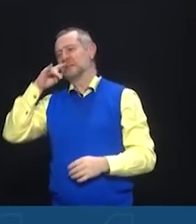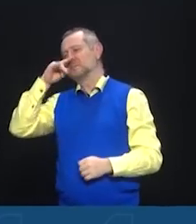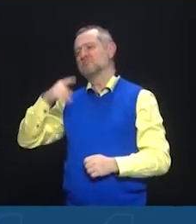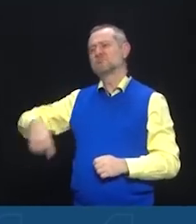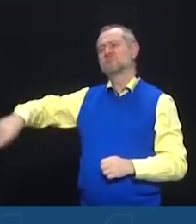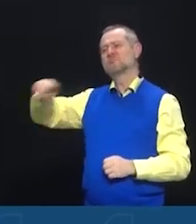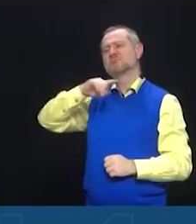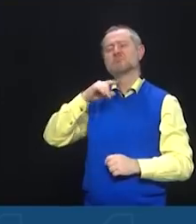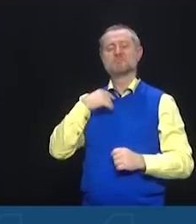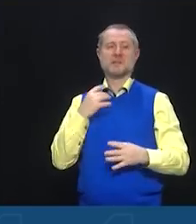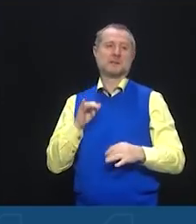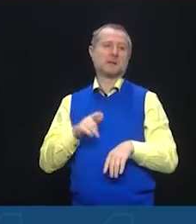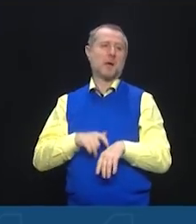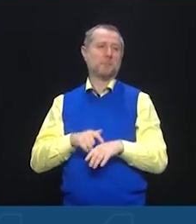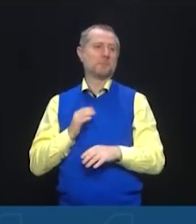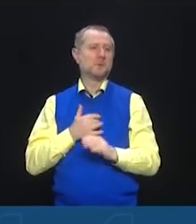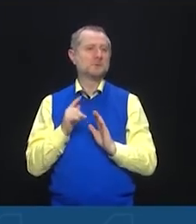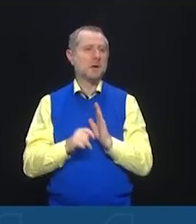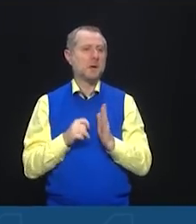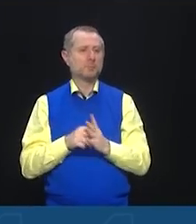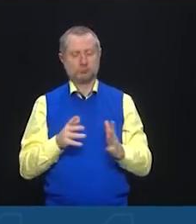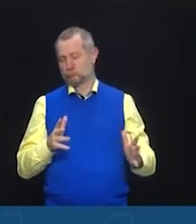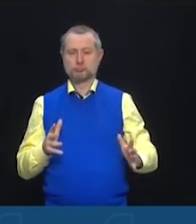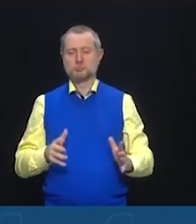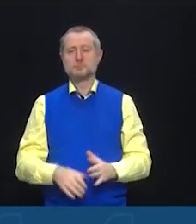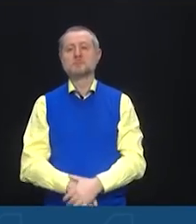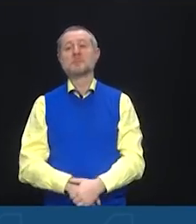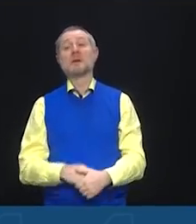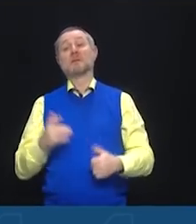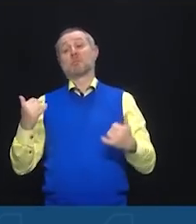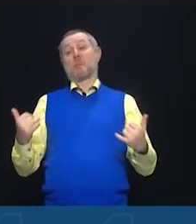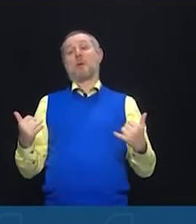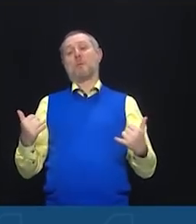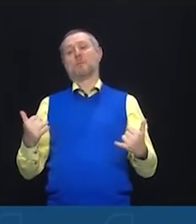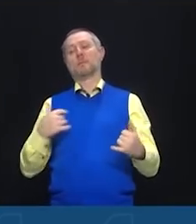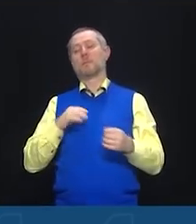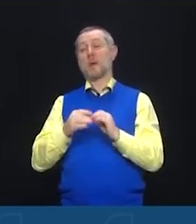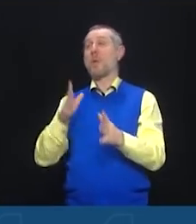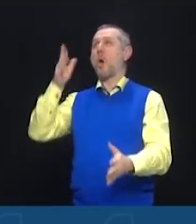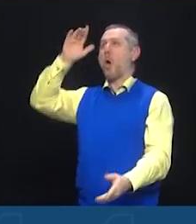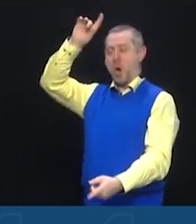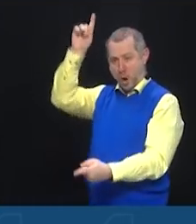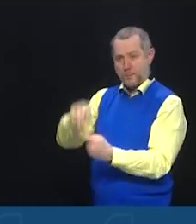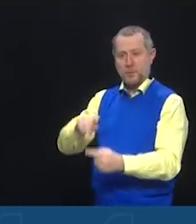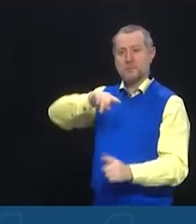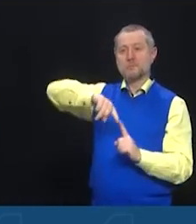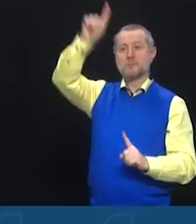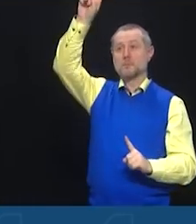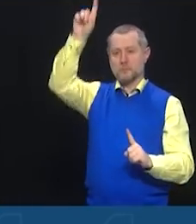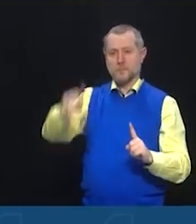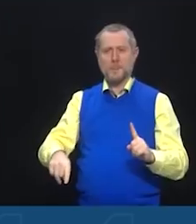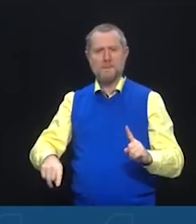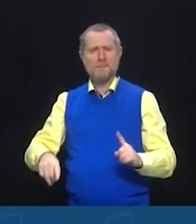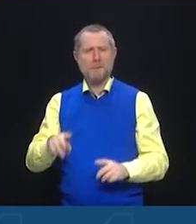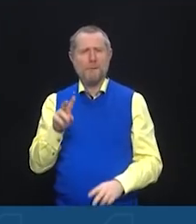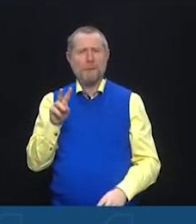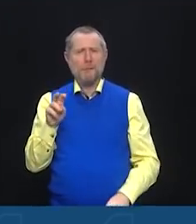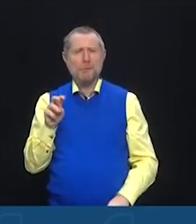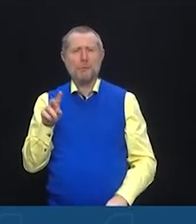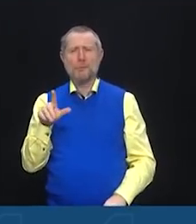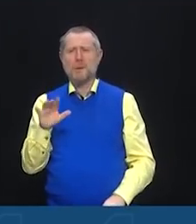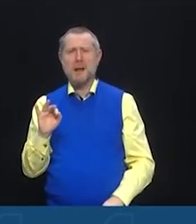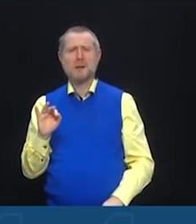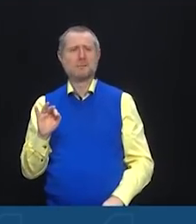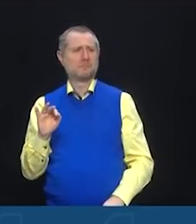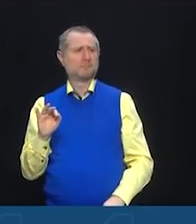waiting to hear when we could do the younger children. And now that number has been reduced to 229 cases. We're at our lowest point